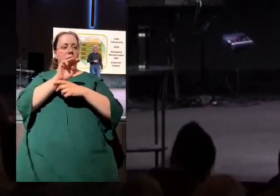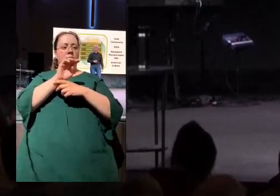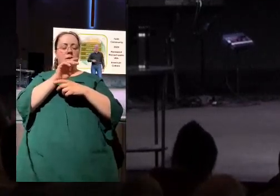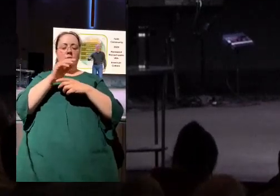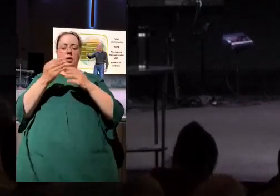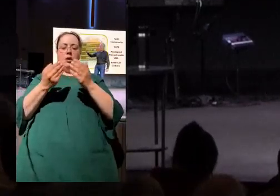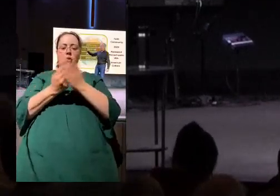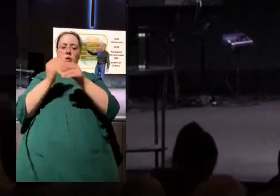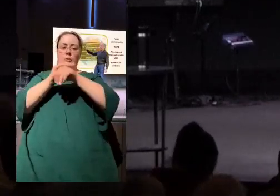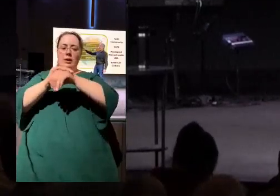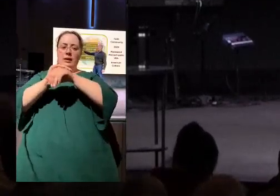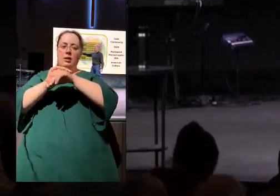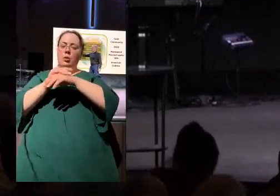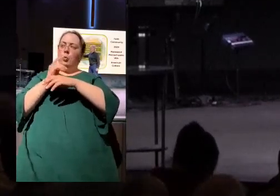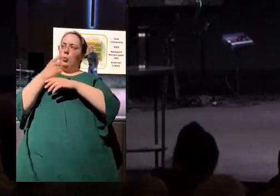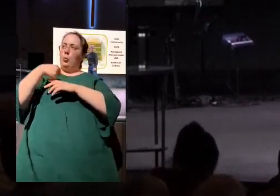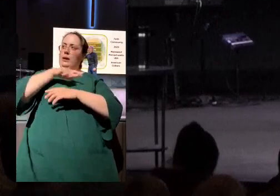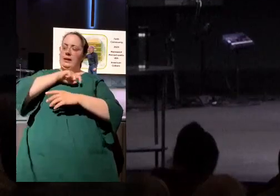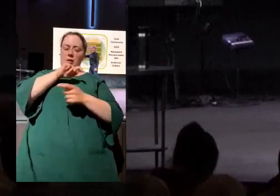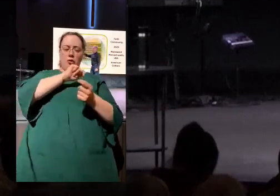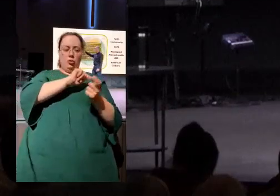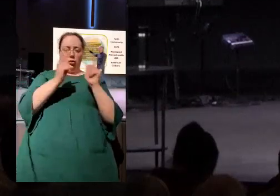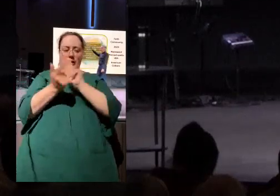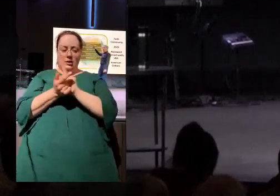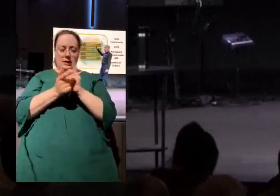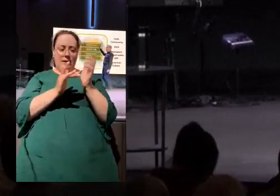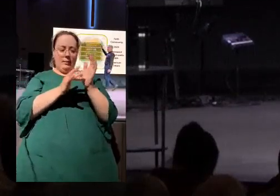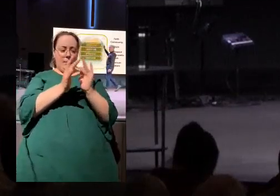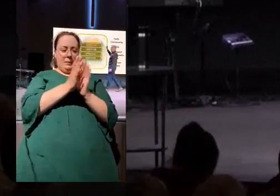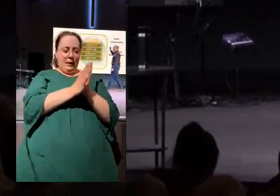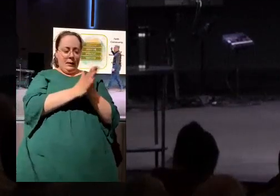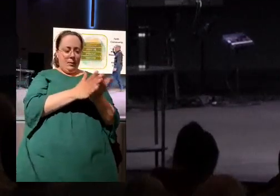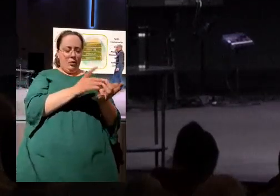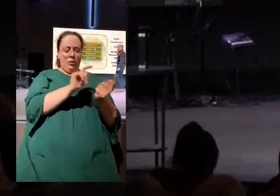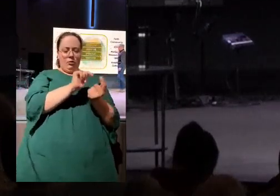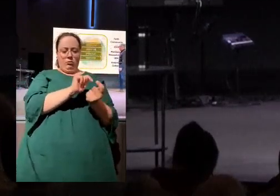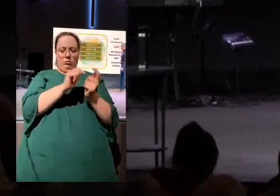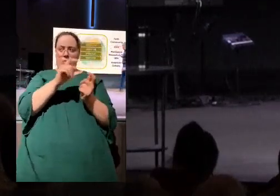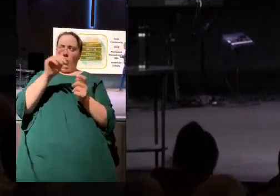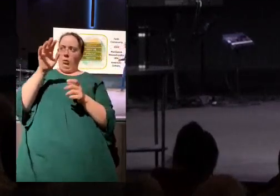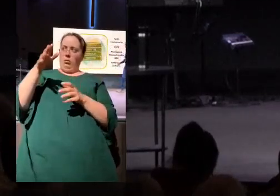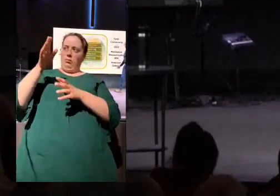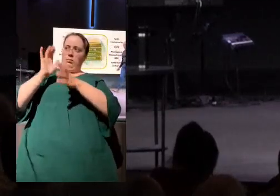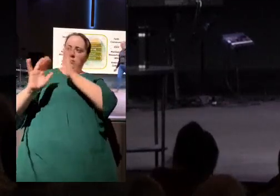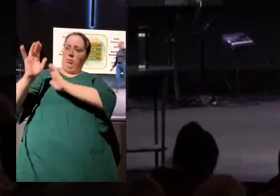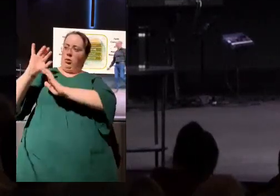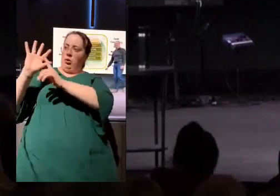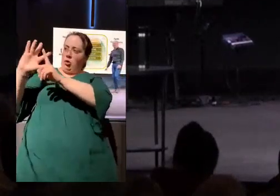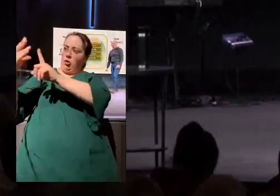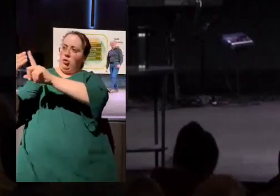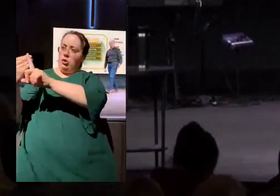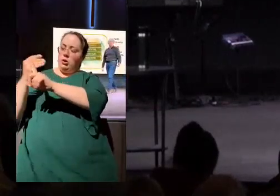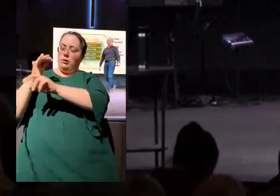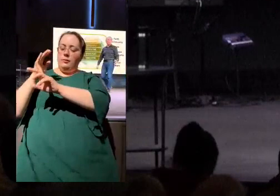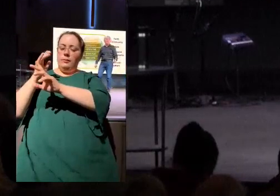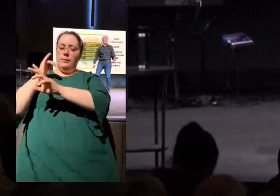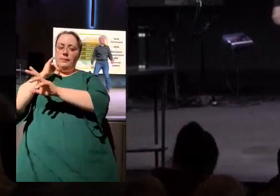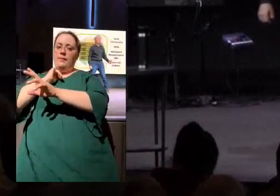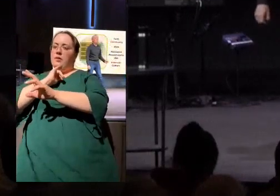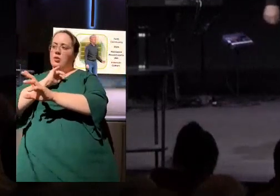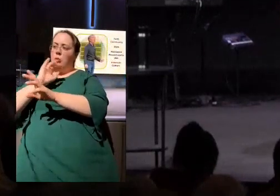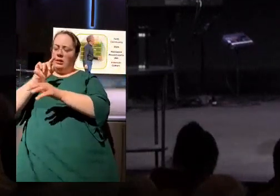culture. We have to translate from here all the way across those challenges to here. And when you think of the New